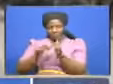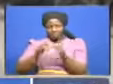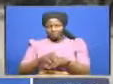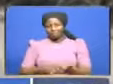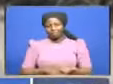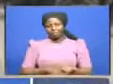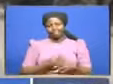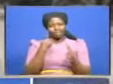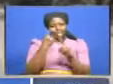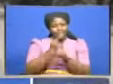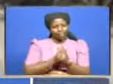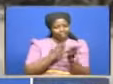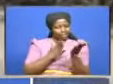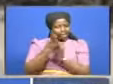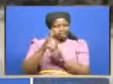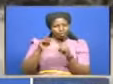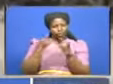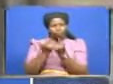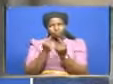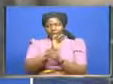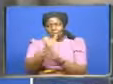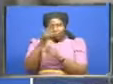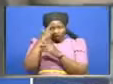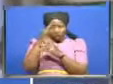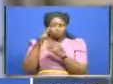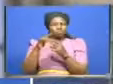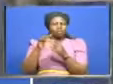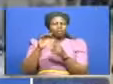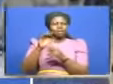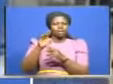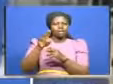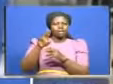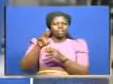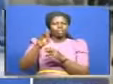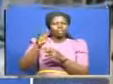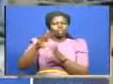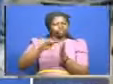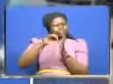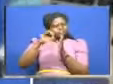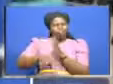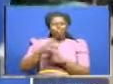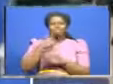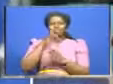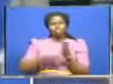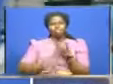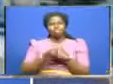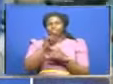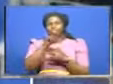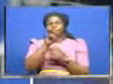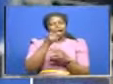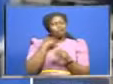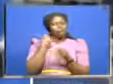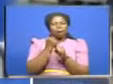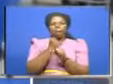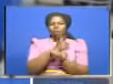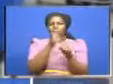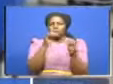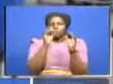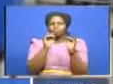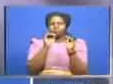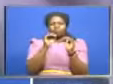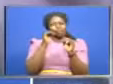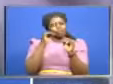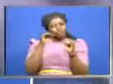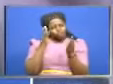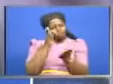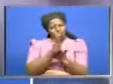rights groups recently called for the full lifting of the curfew, saying relaxation of the measure had been counterproductive and had led to